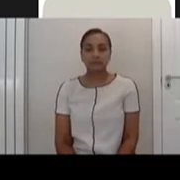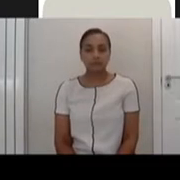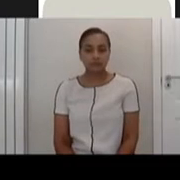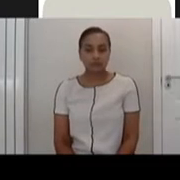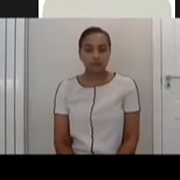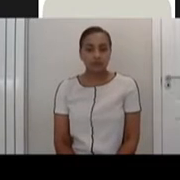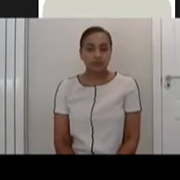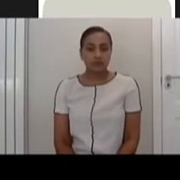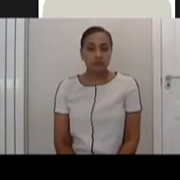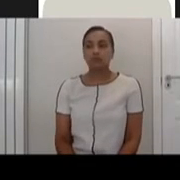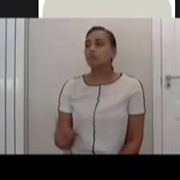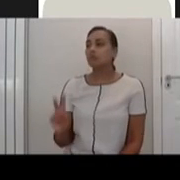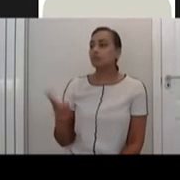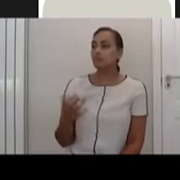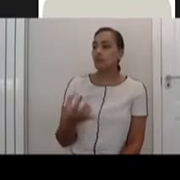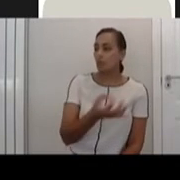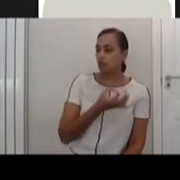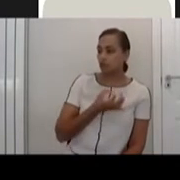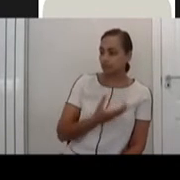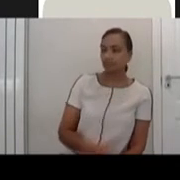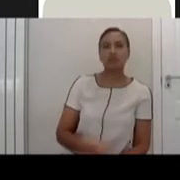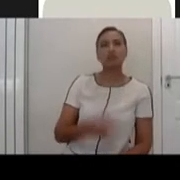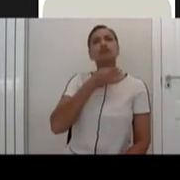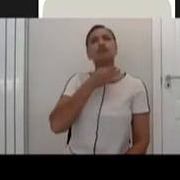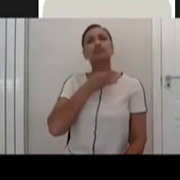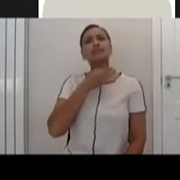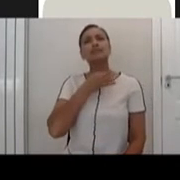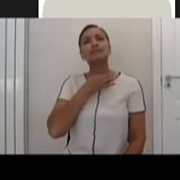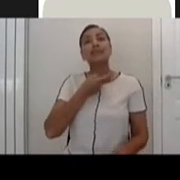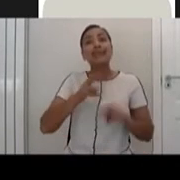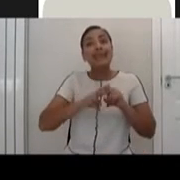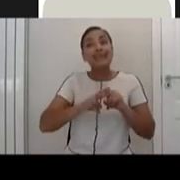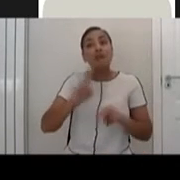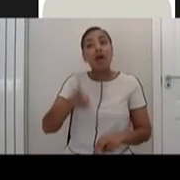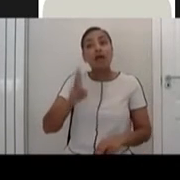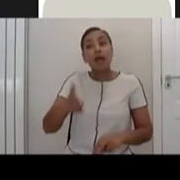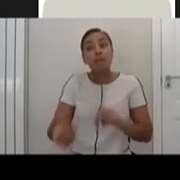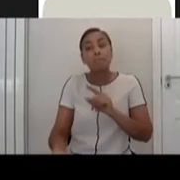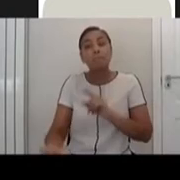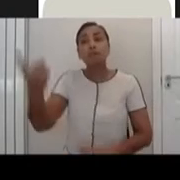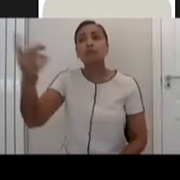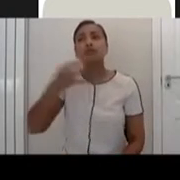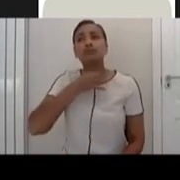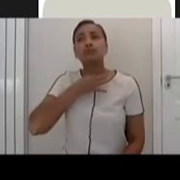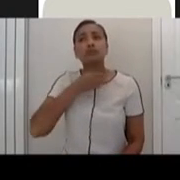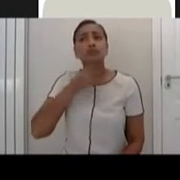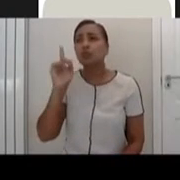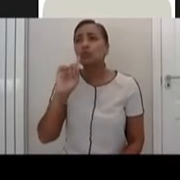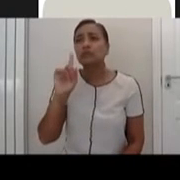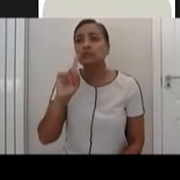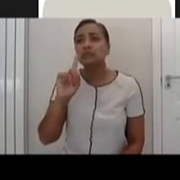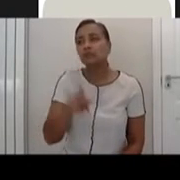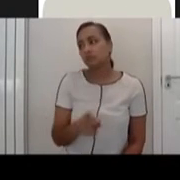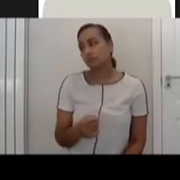So the second question is, what are the risks of a second wave? And, you know, I think, as Glenn has